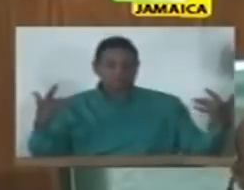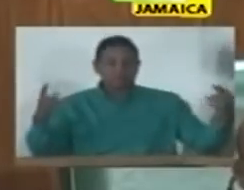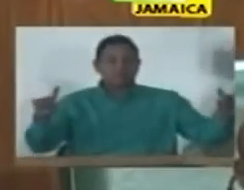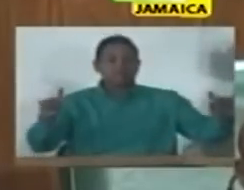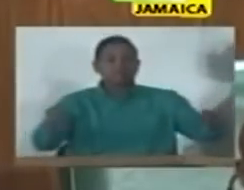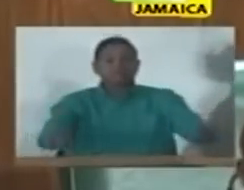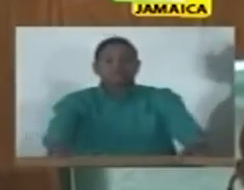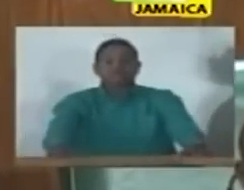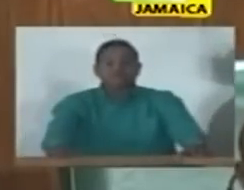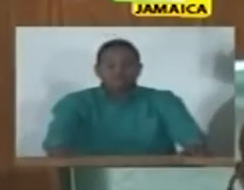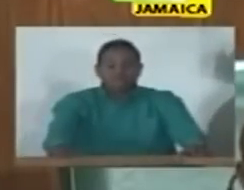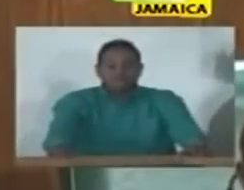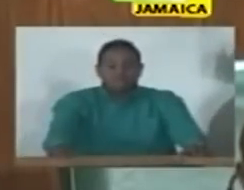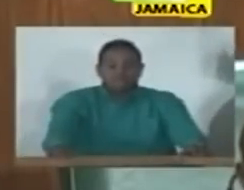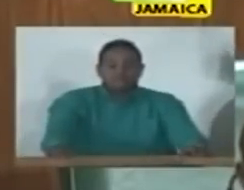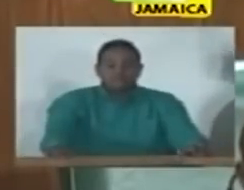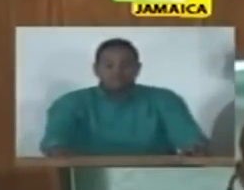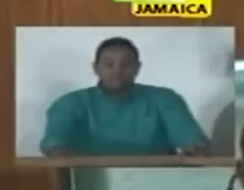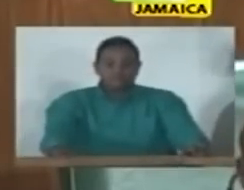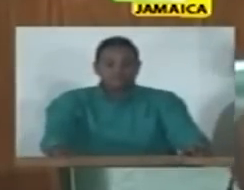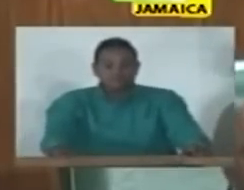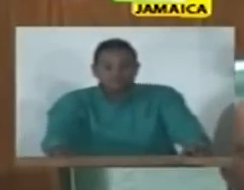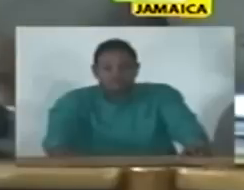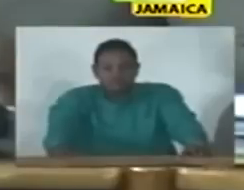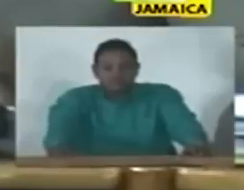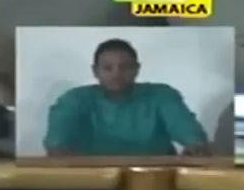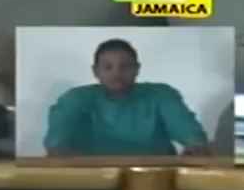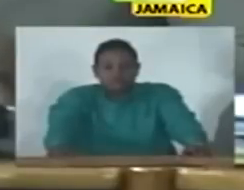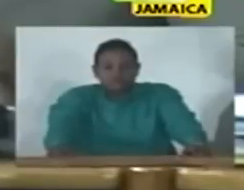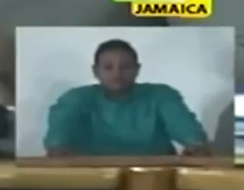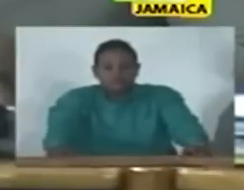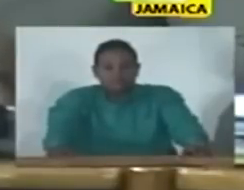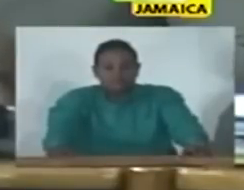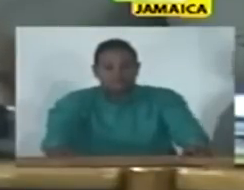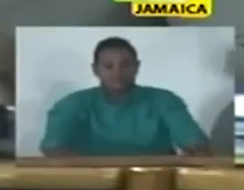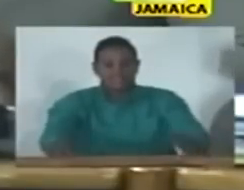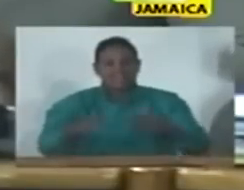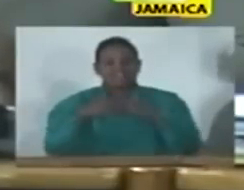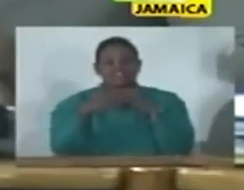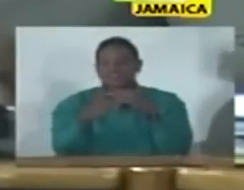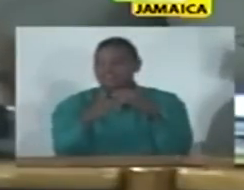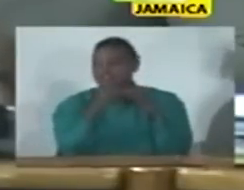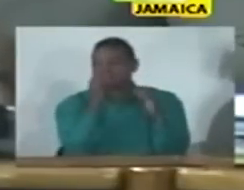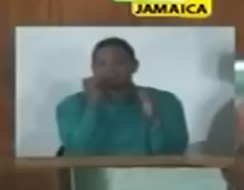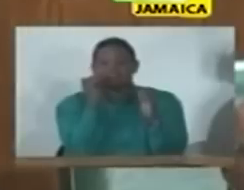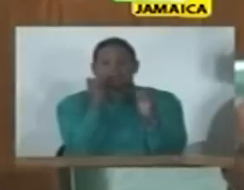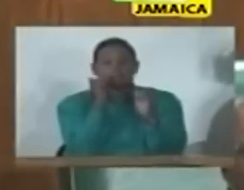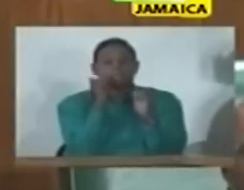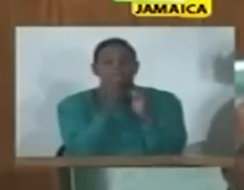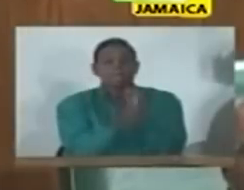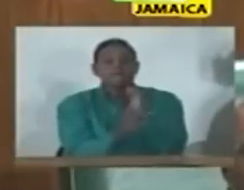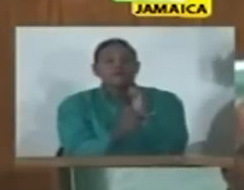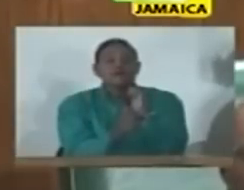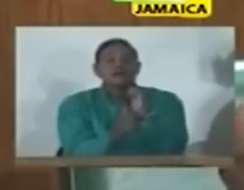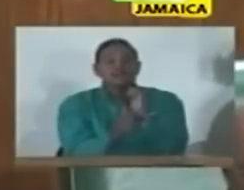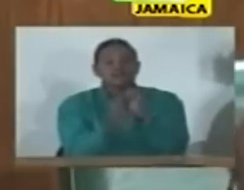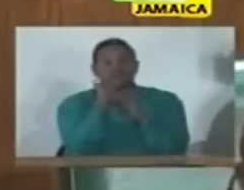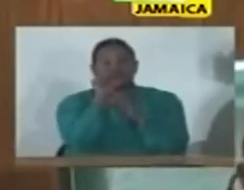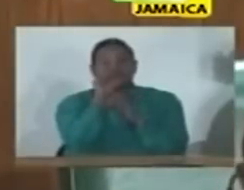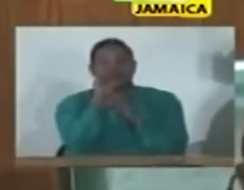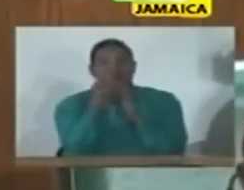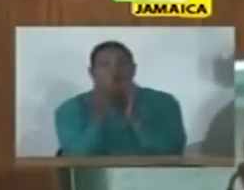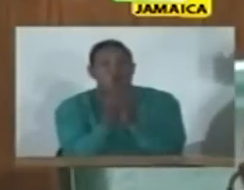information. And after the passage of more than 24